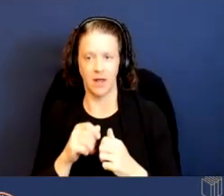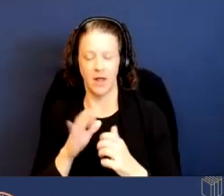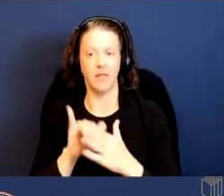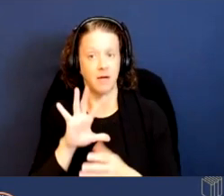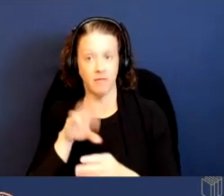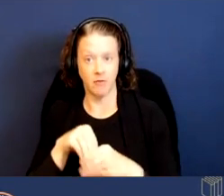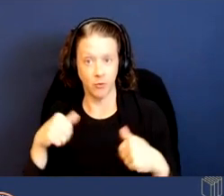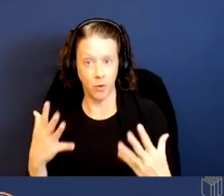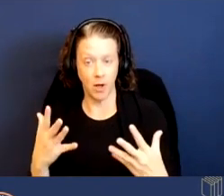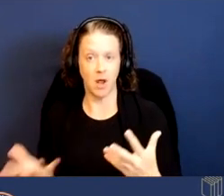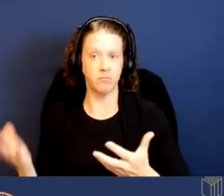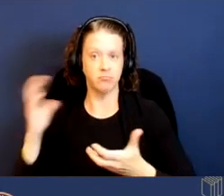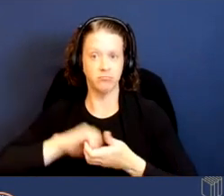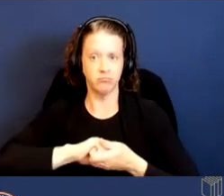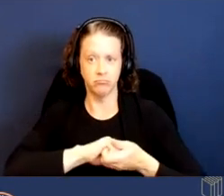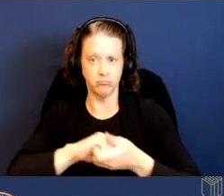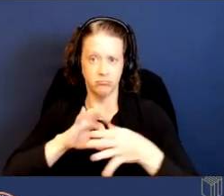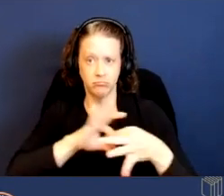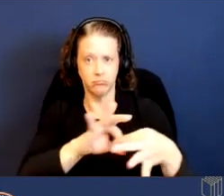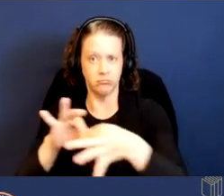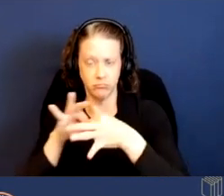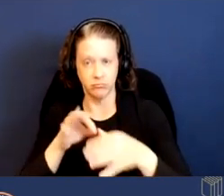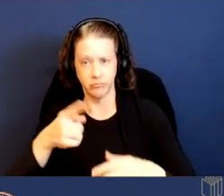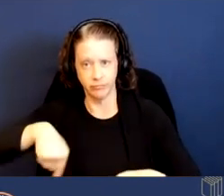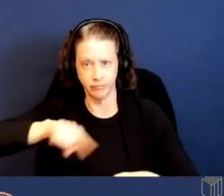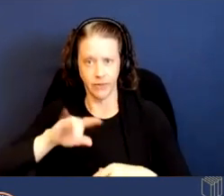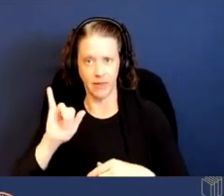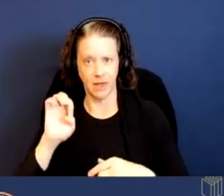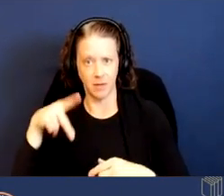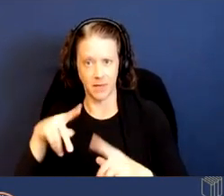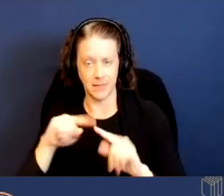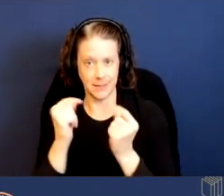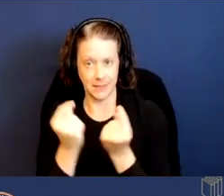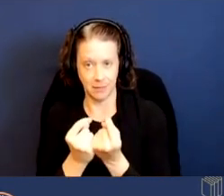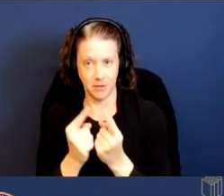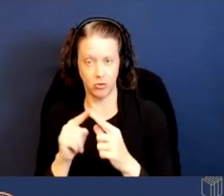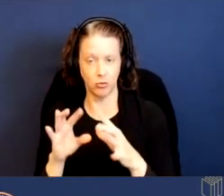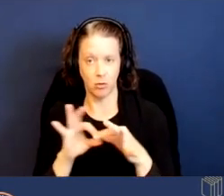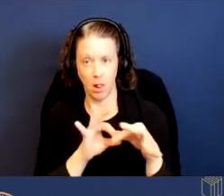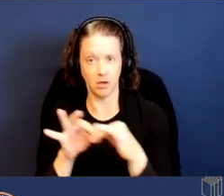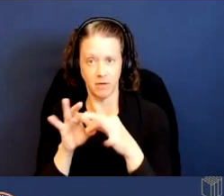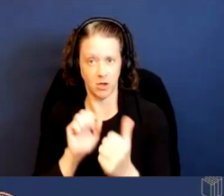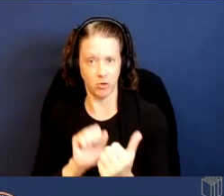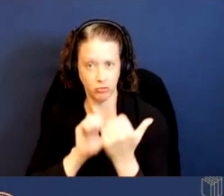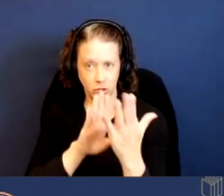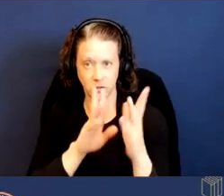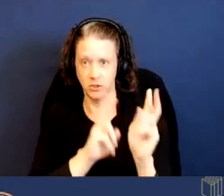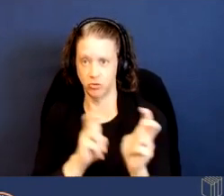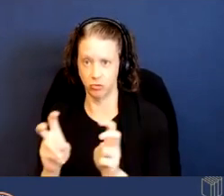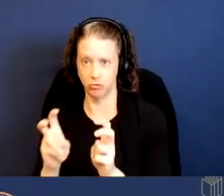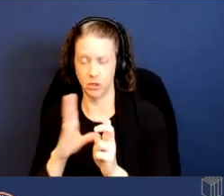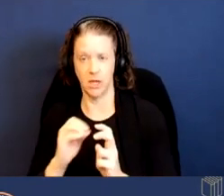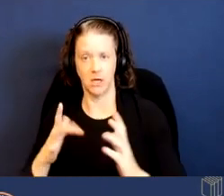effort of the IEP team to collectively address issues and concerns